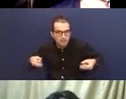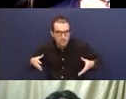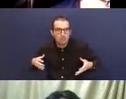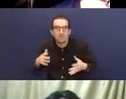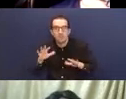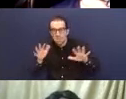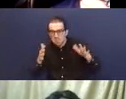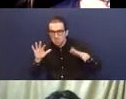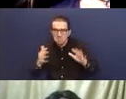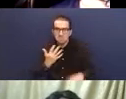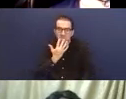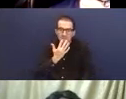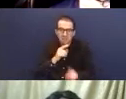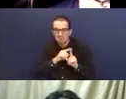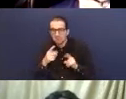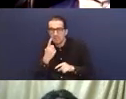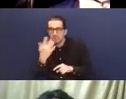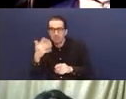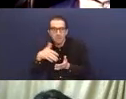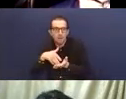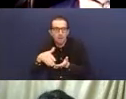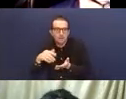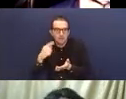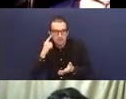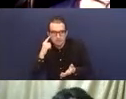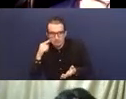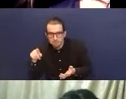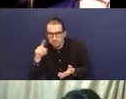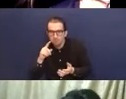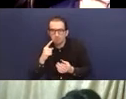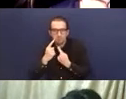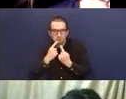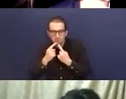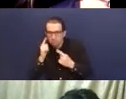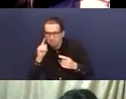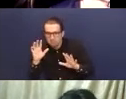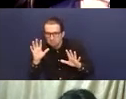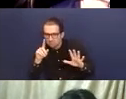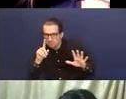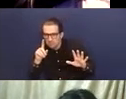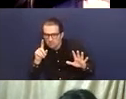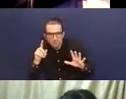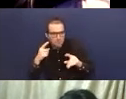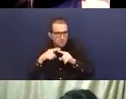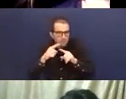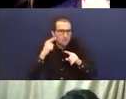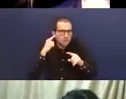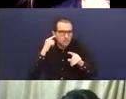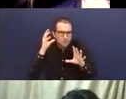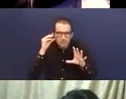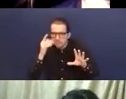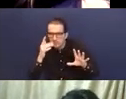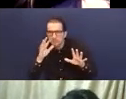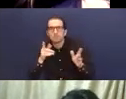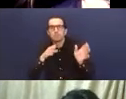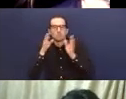10% actually get hearing aids, and only 3% in low-income countries. Making